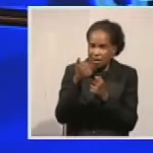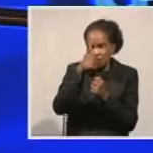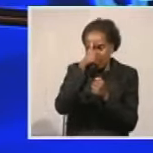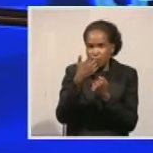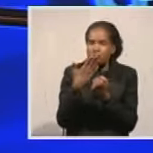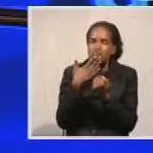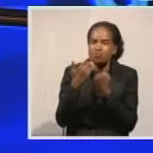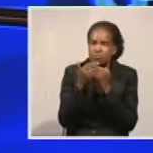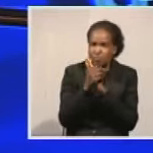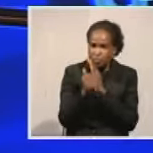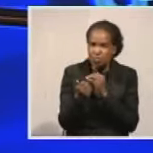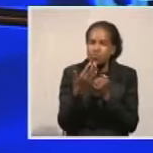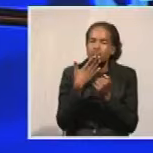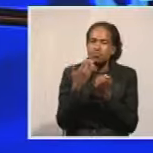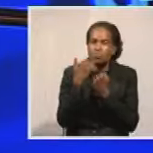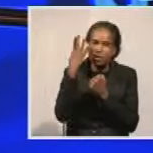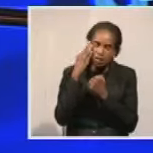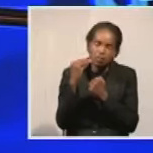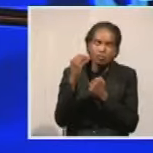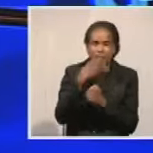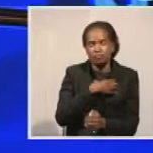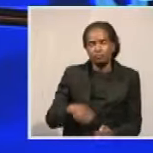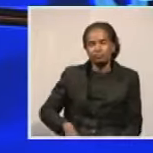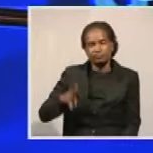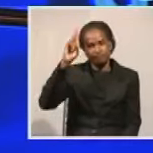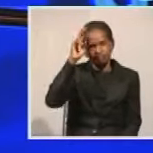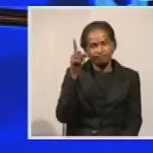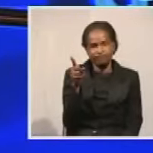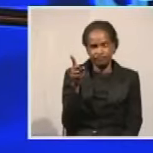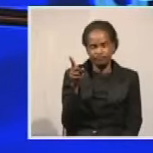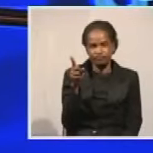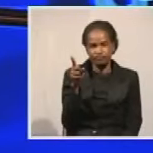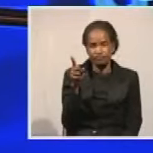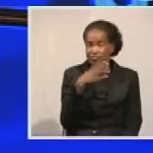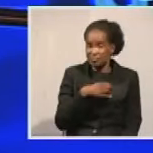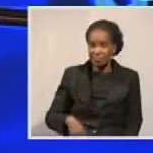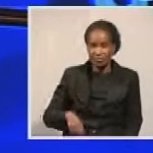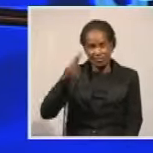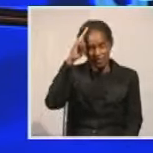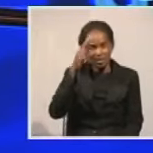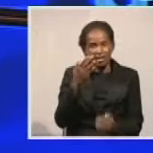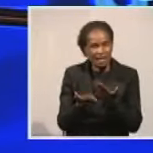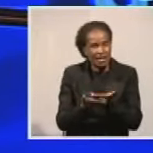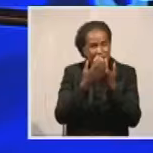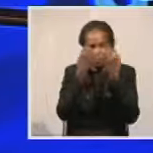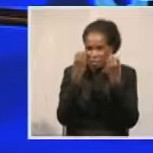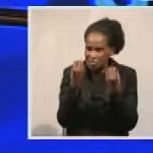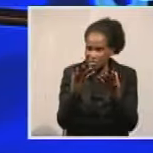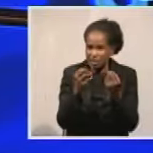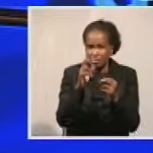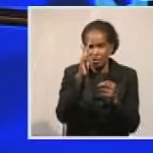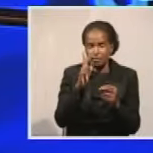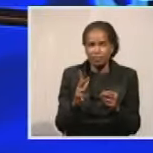Hage has touched so many lives, has done so much to